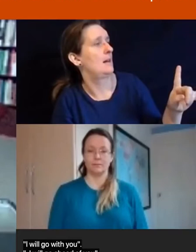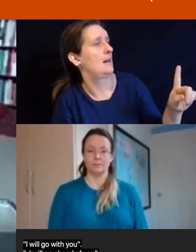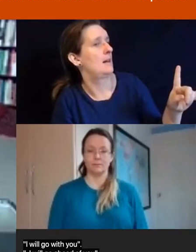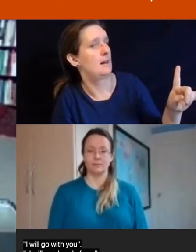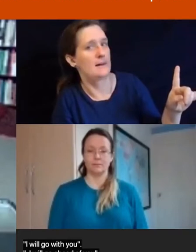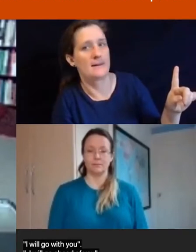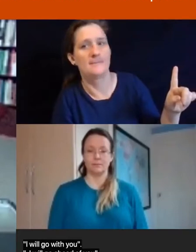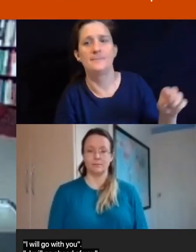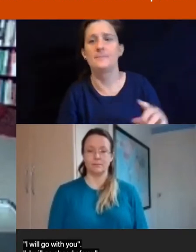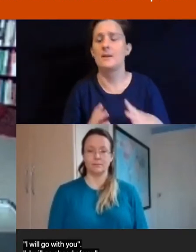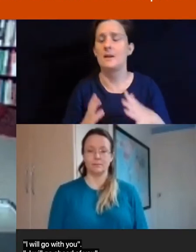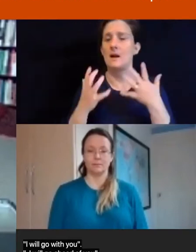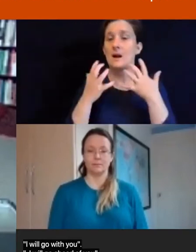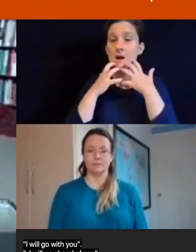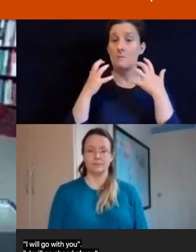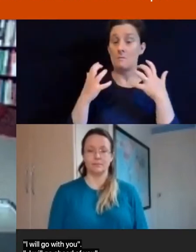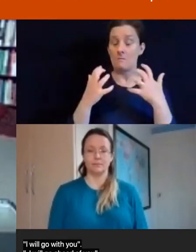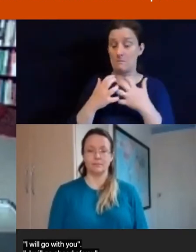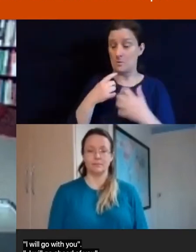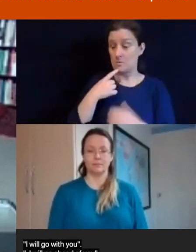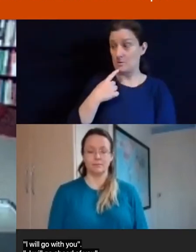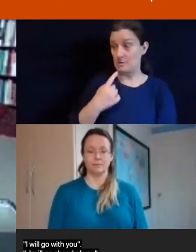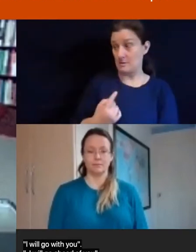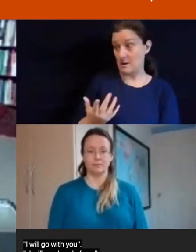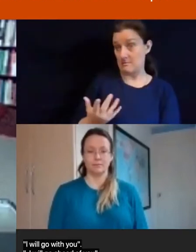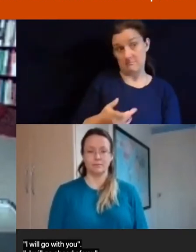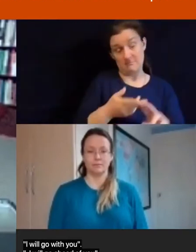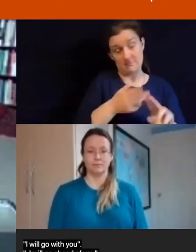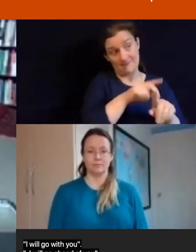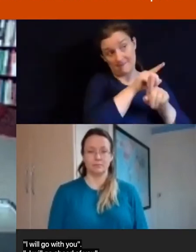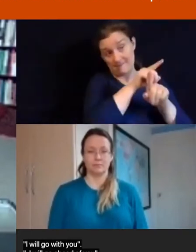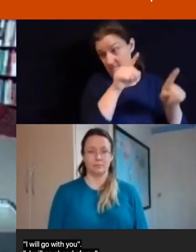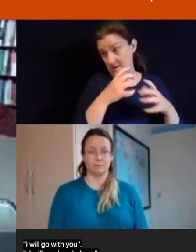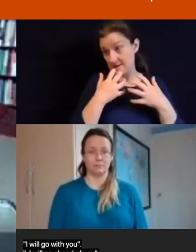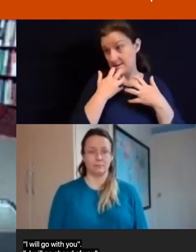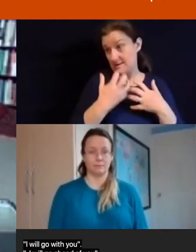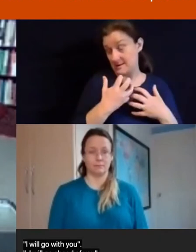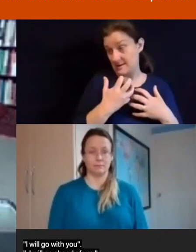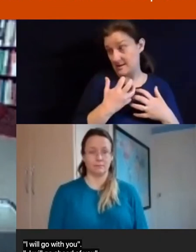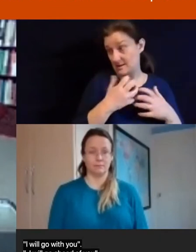And Moses said, "And if the Israelites ask me,